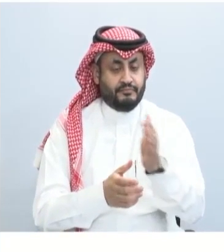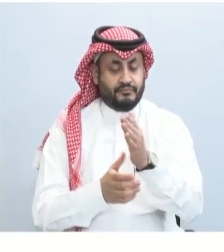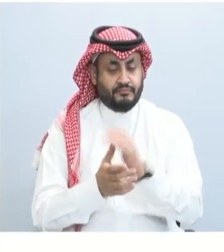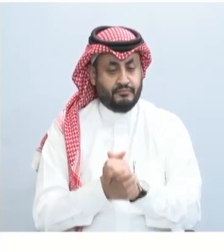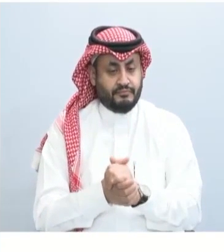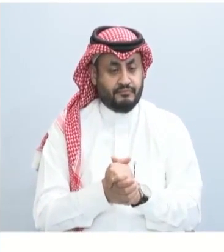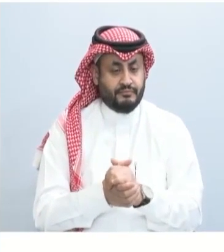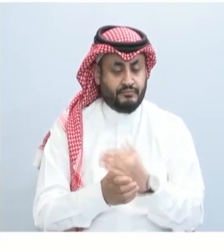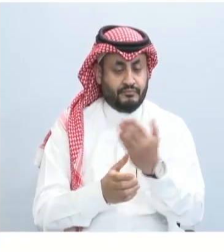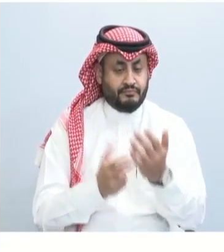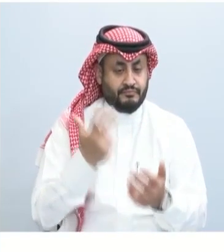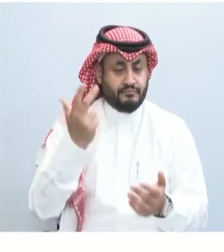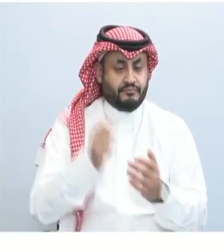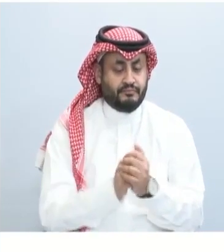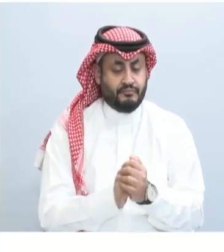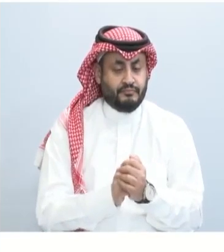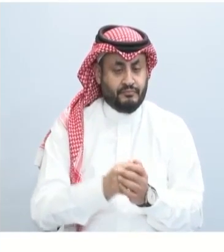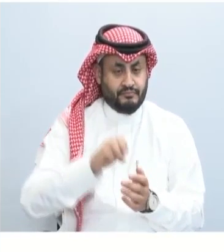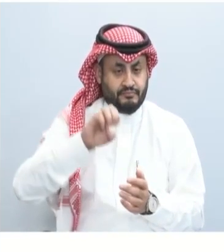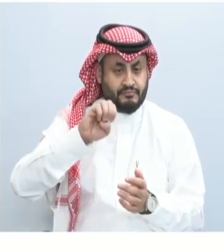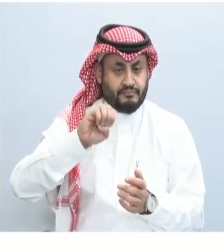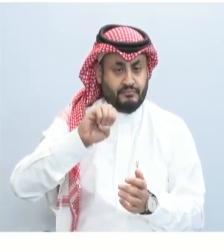And we have seal.